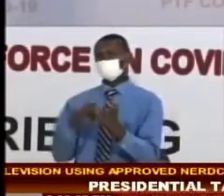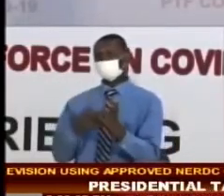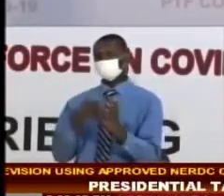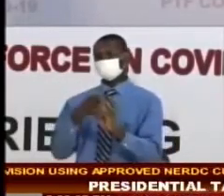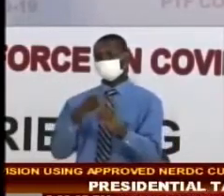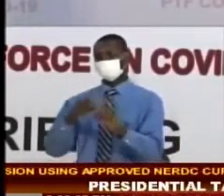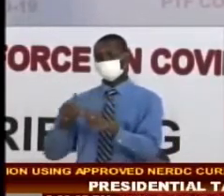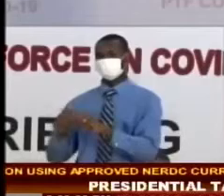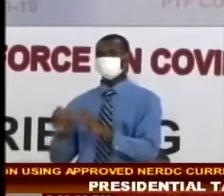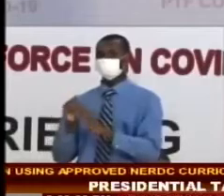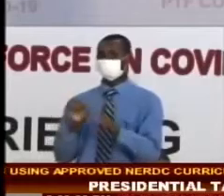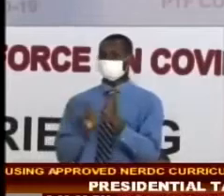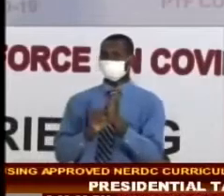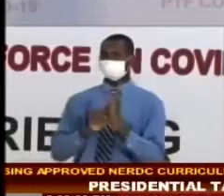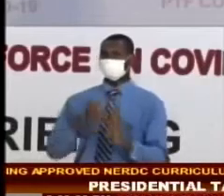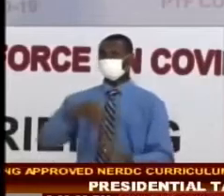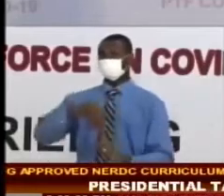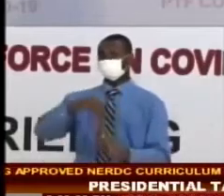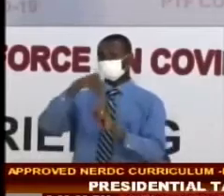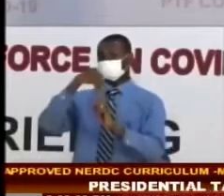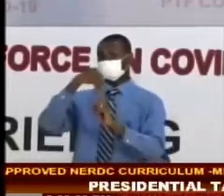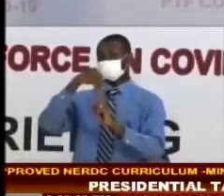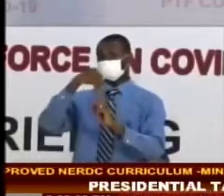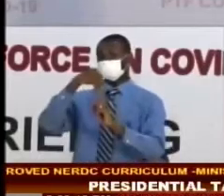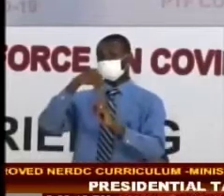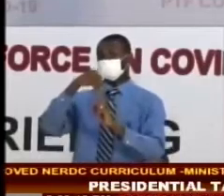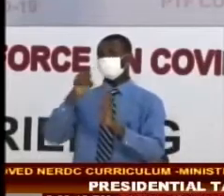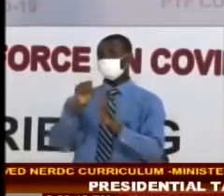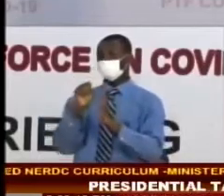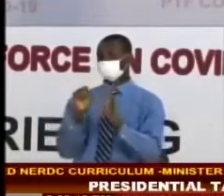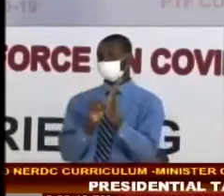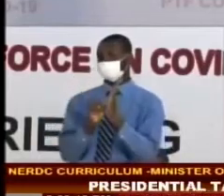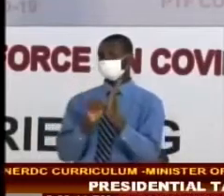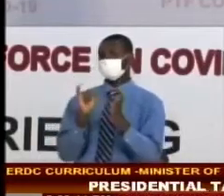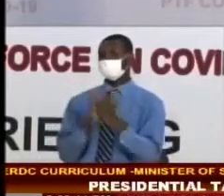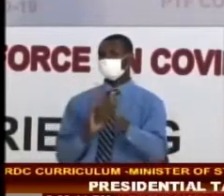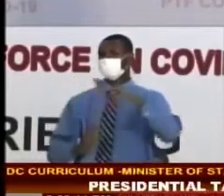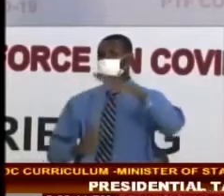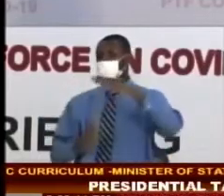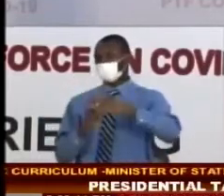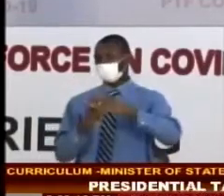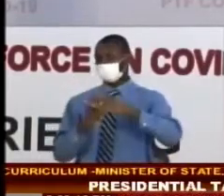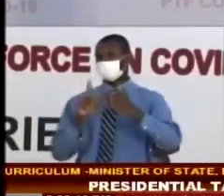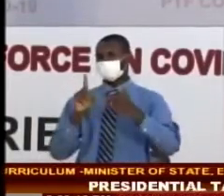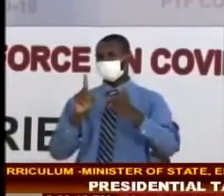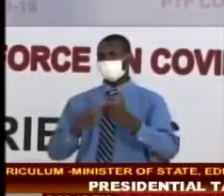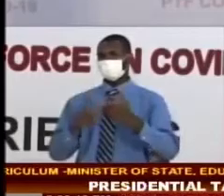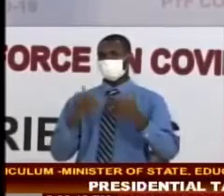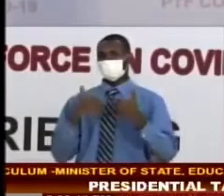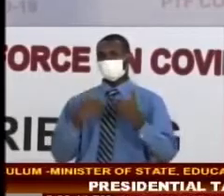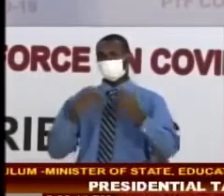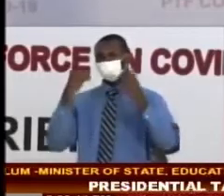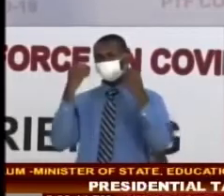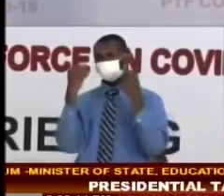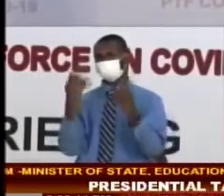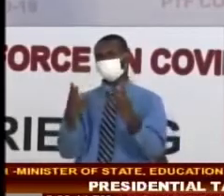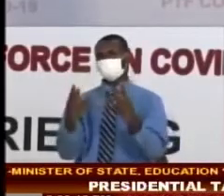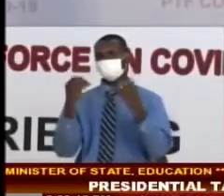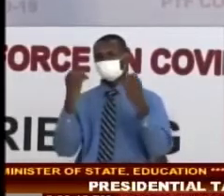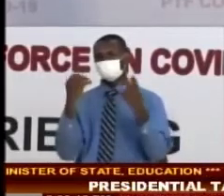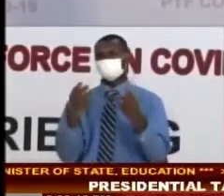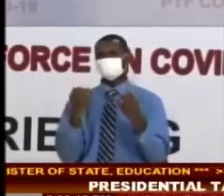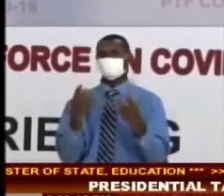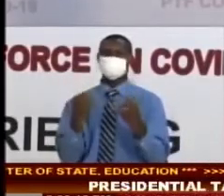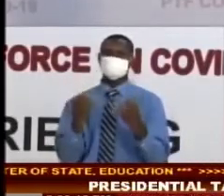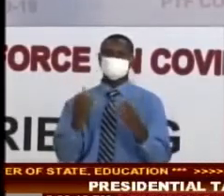various states, particularly those states that appear to be the epicenter, and we have not really had